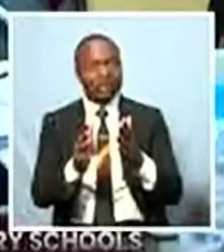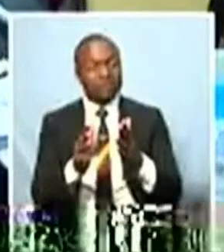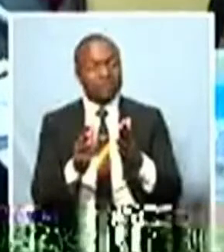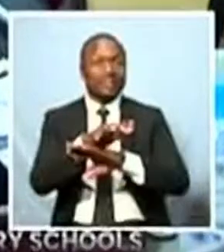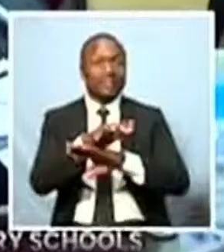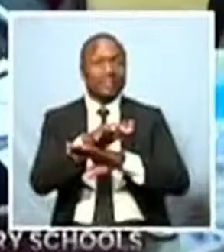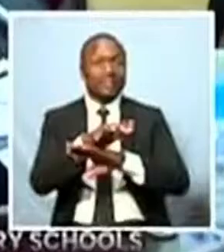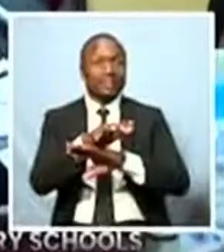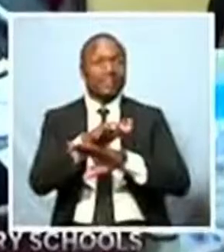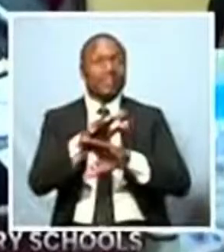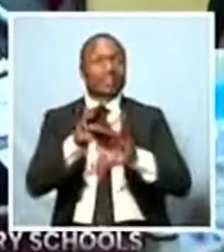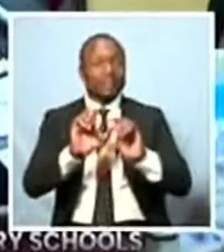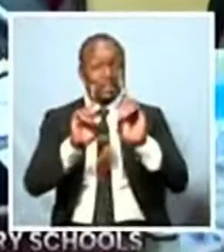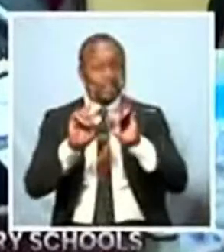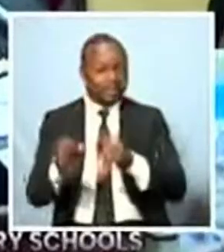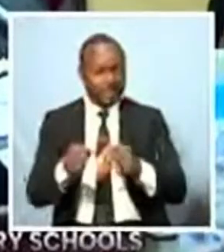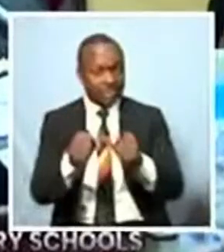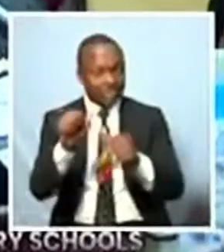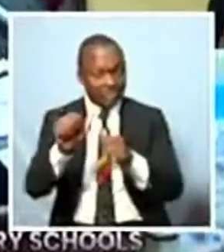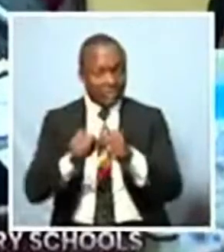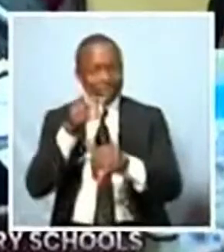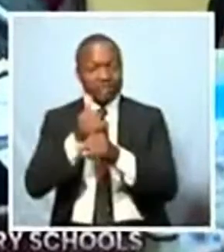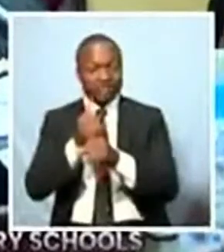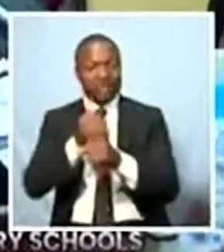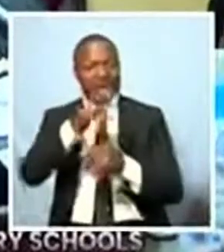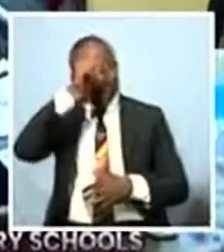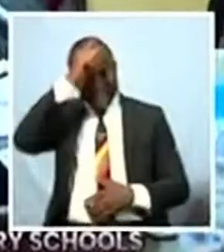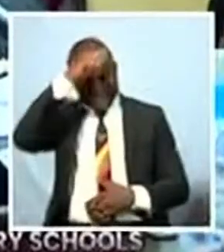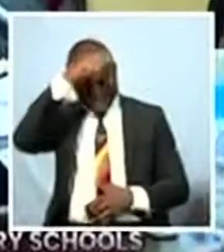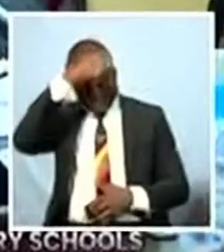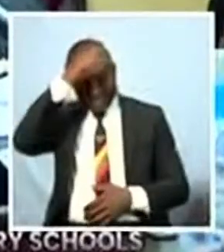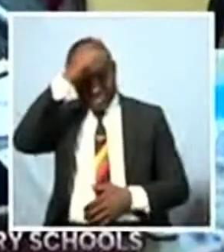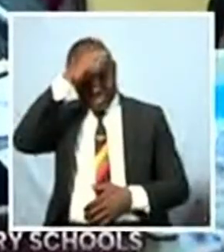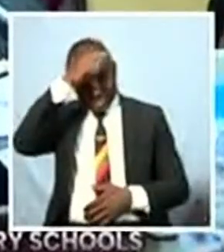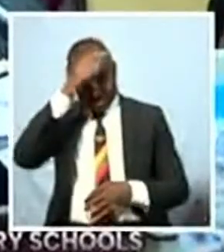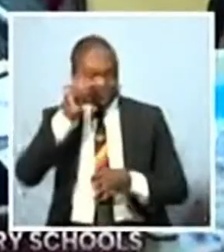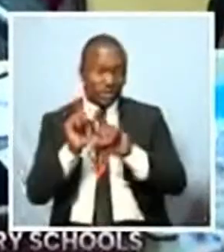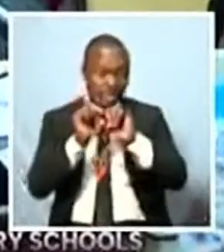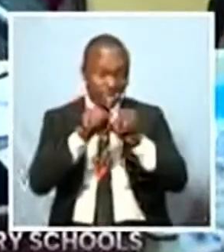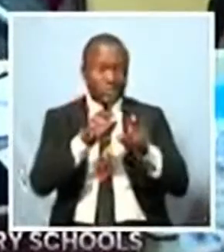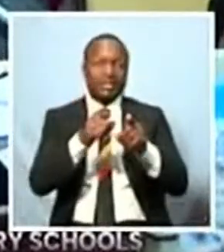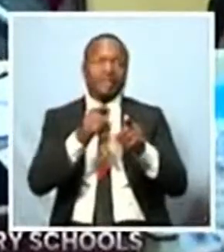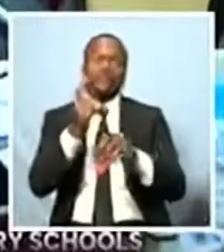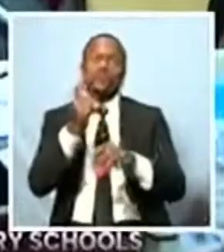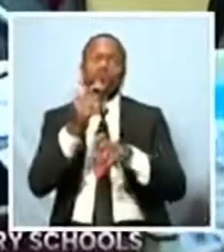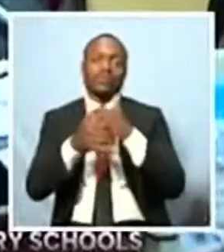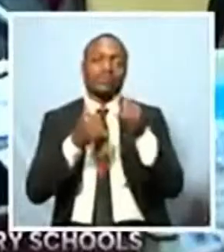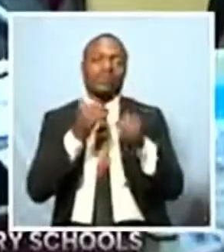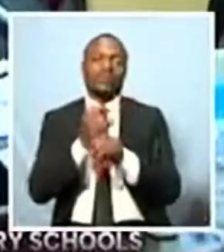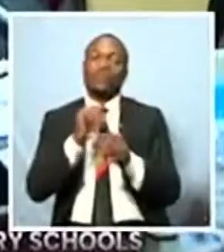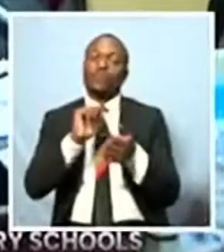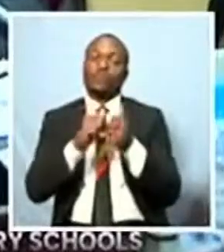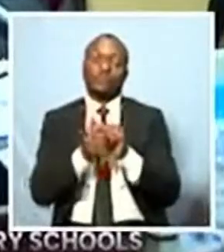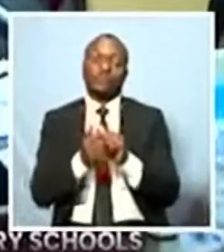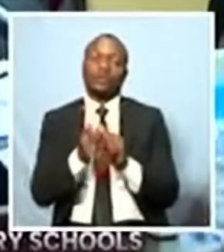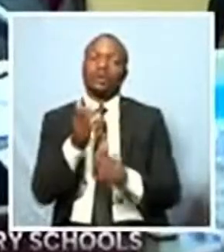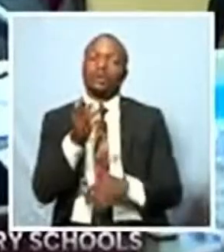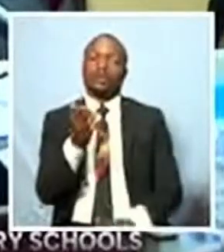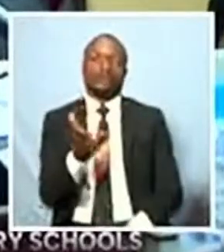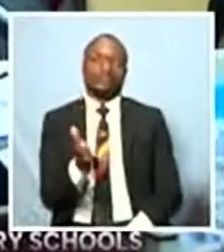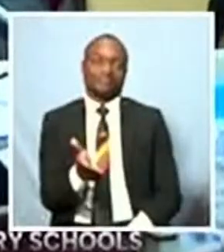to very quickly every year. We are graduating teachers every year. They are going into for 1 year. Problems arose from